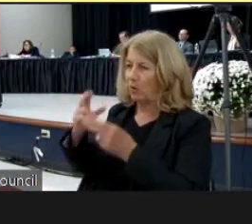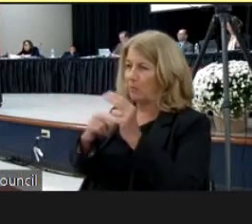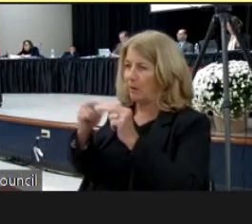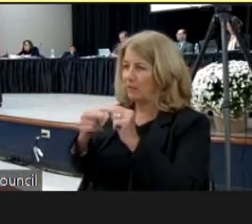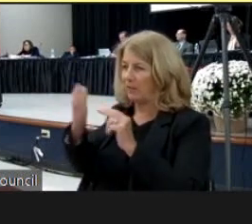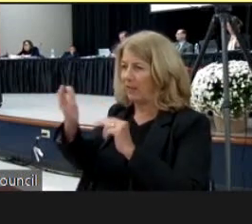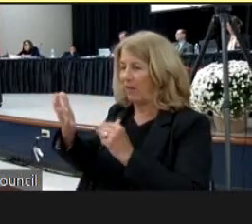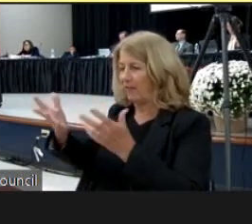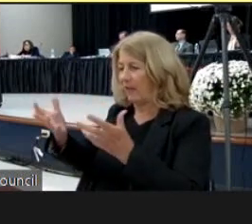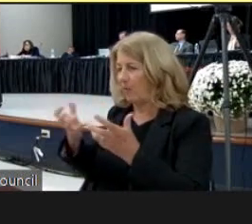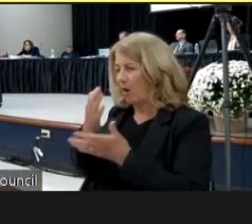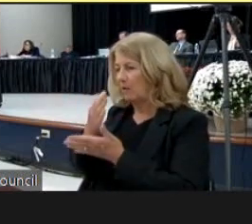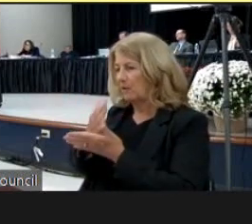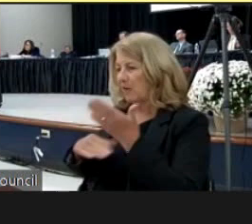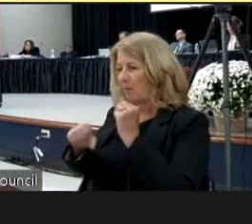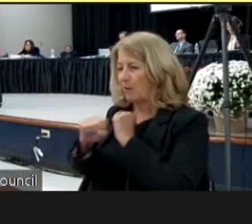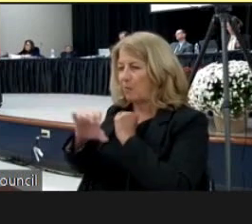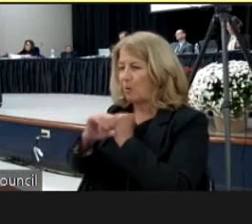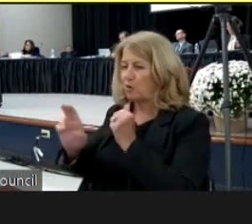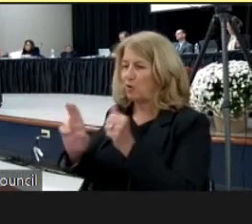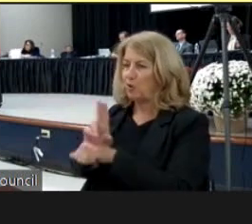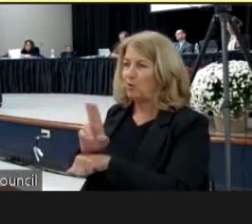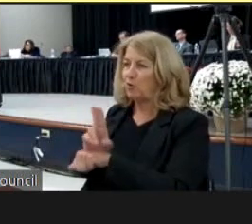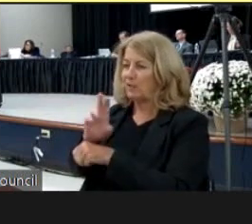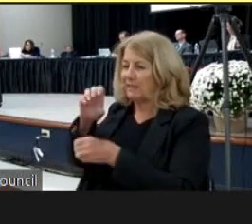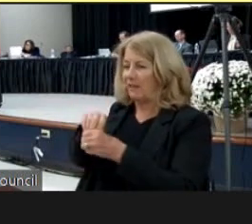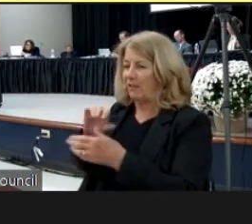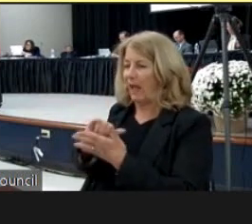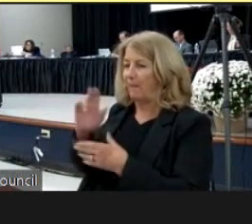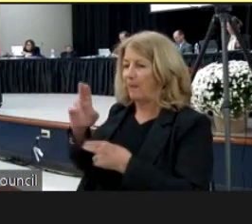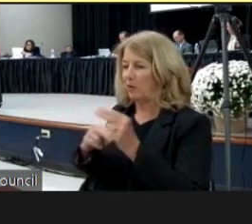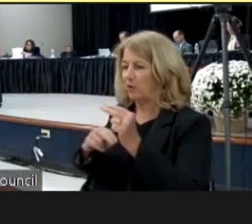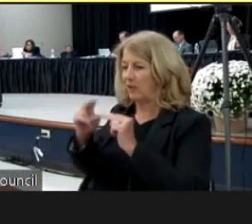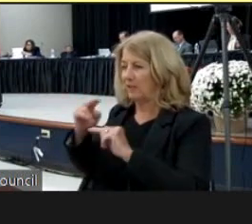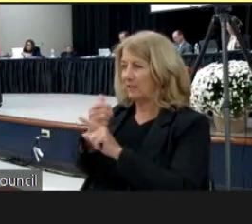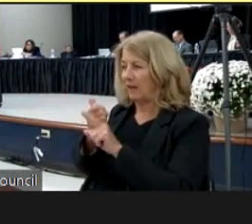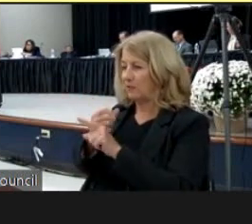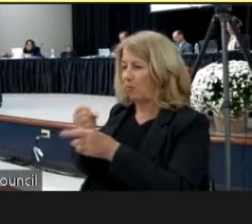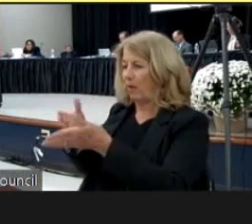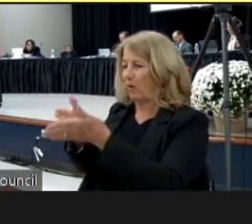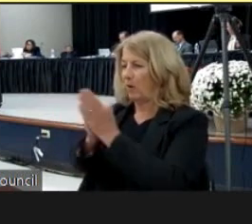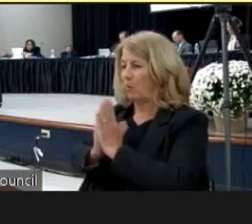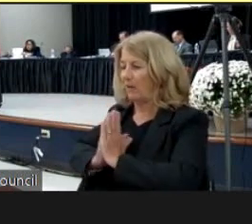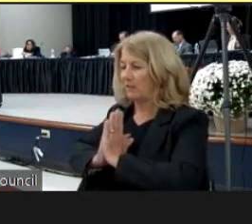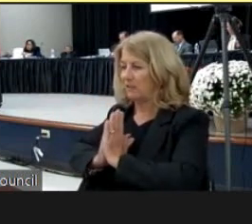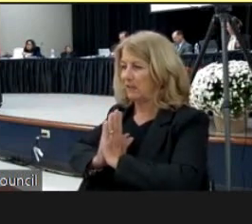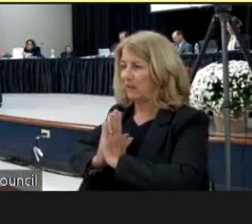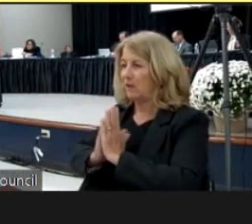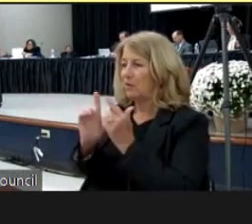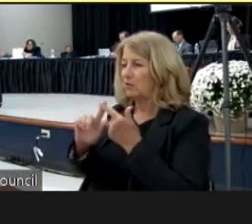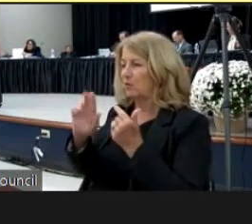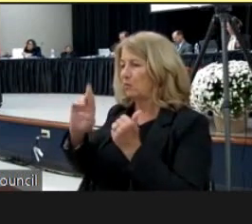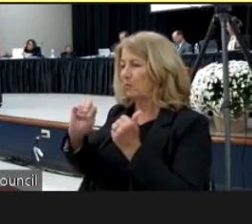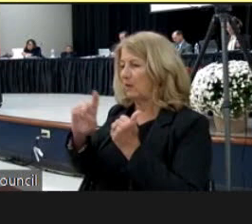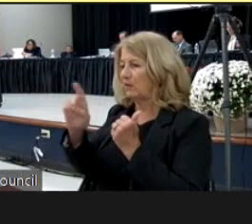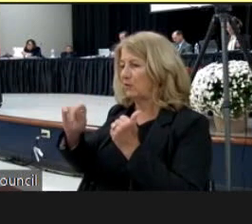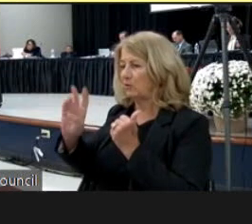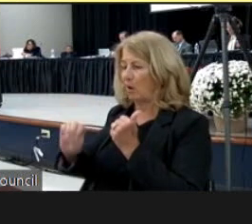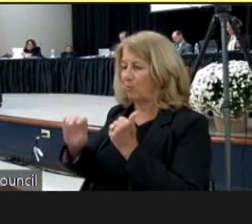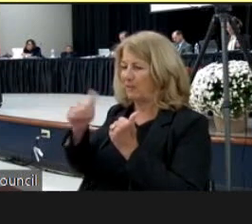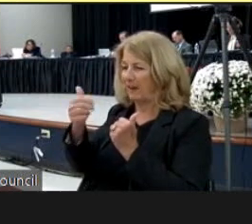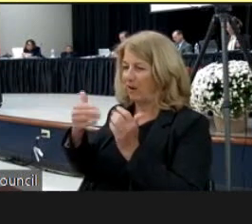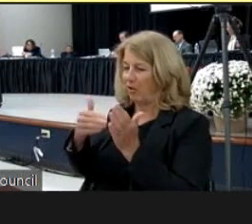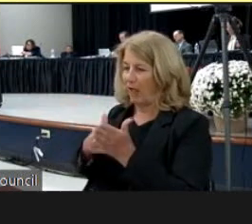like to have some commercial uses in that building. And so they're requesting to rezone 10,000 square feet of that